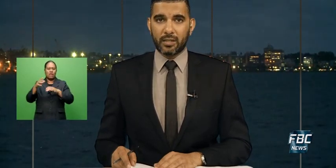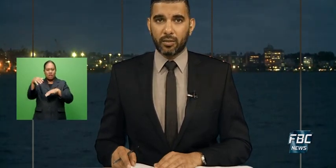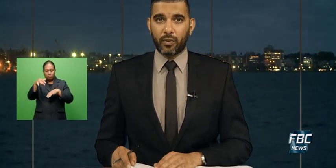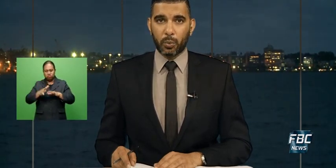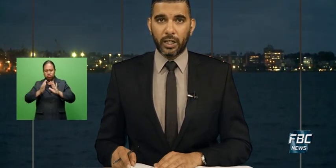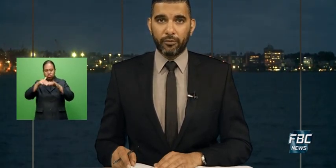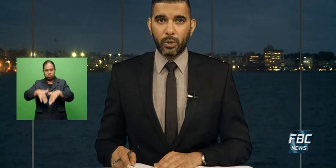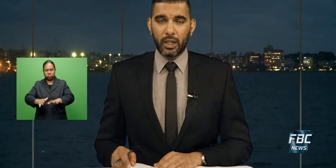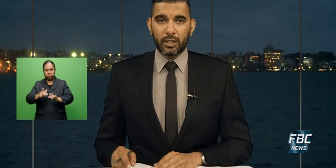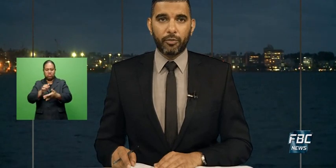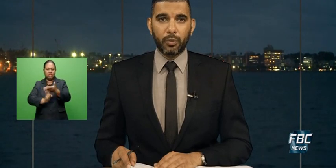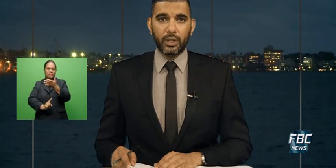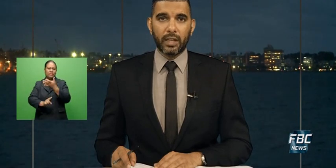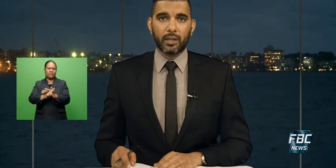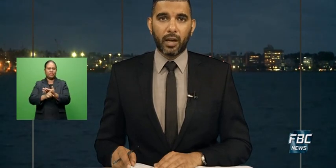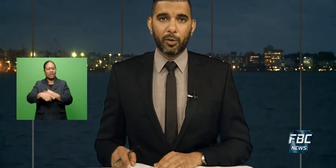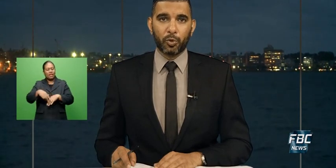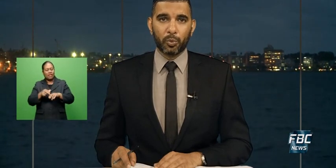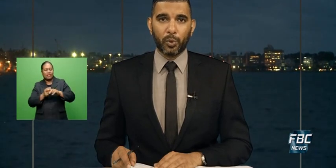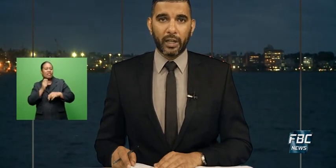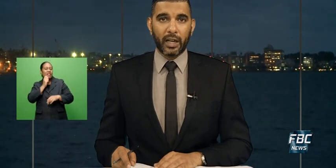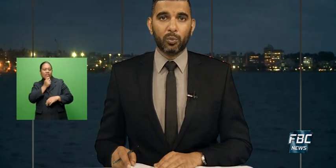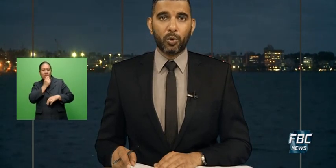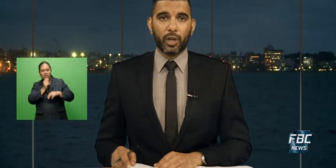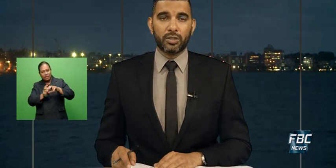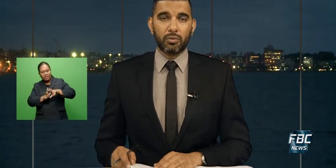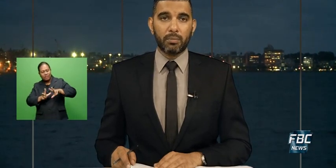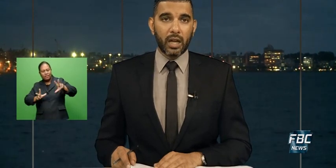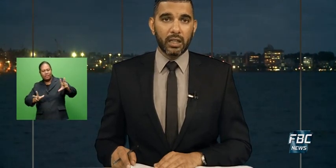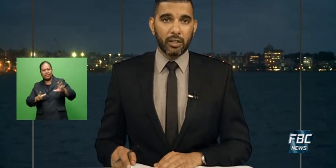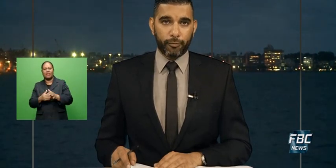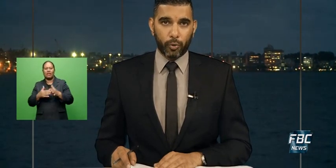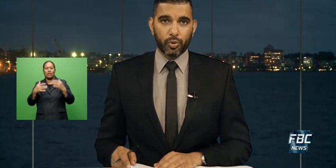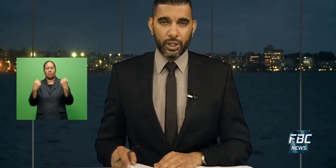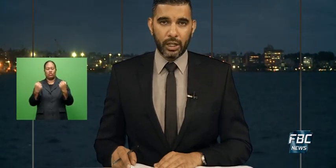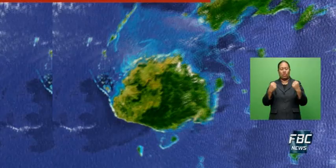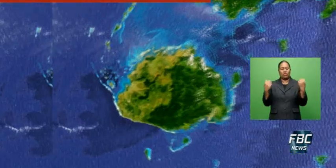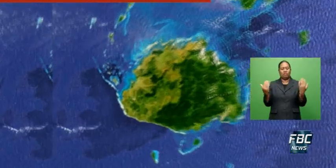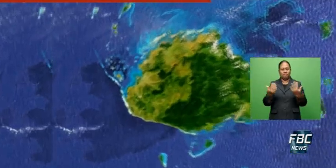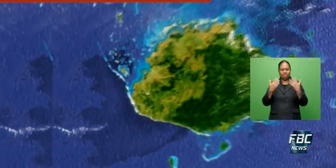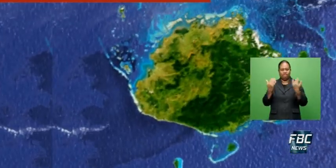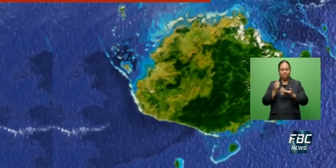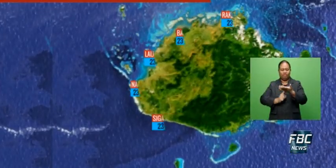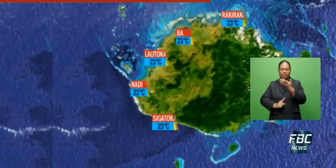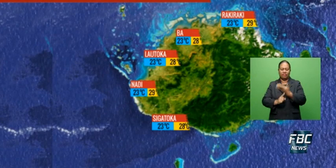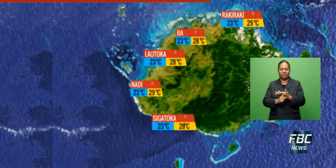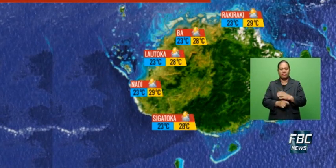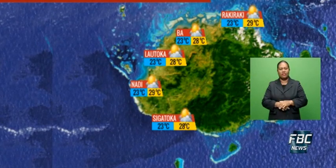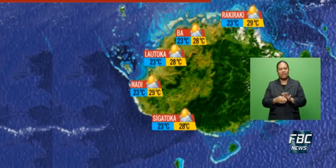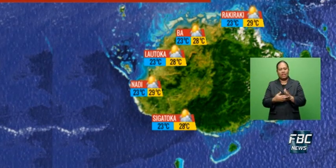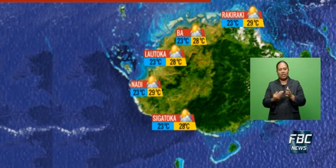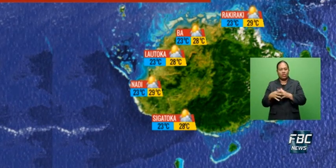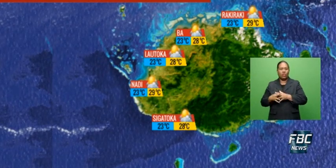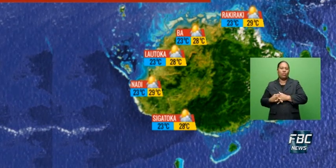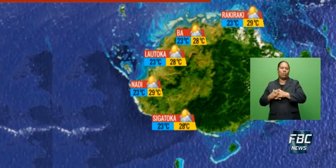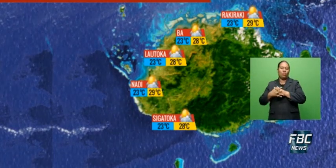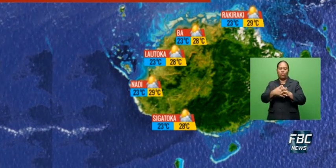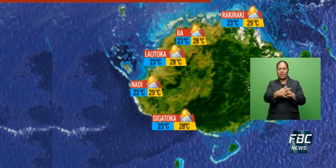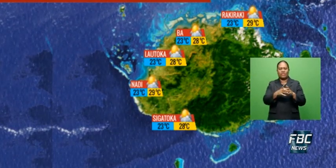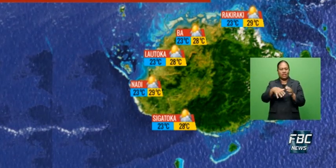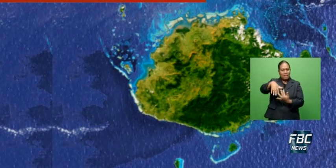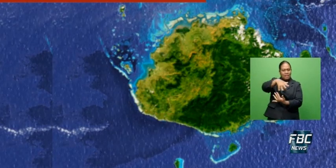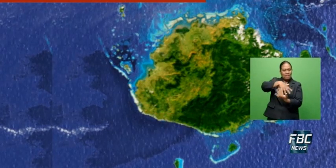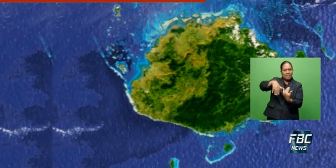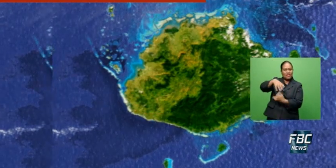affect eastern Vanualevu, Tavuni and the Lau Group, where gale warnings remain in force. Looking at the west, they had a mixture of sun